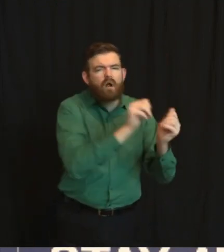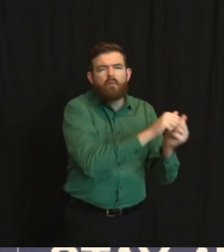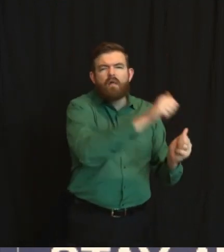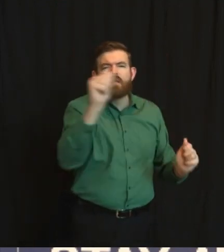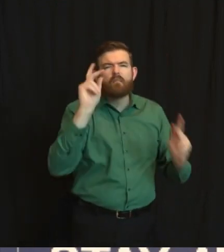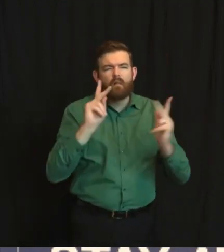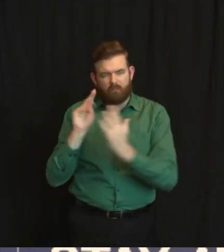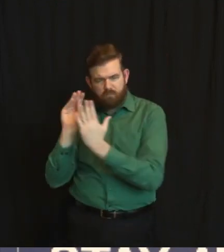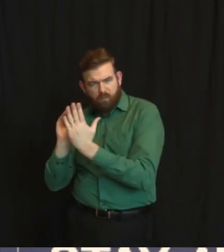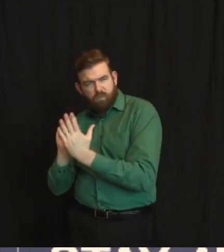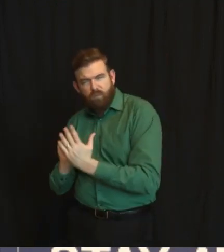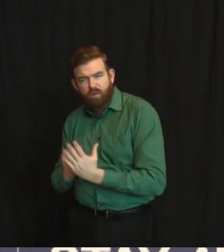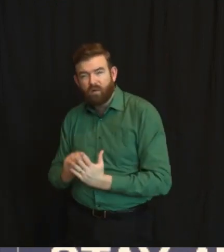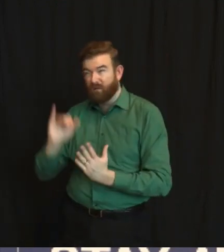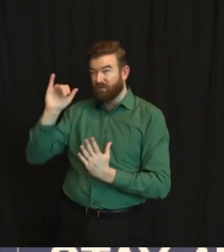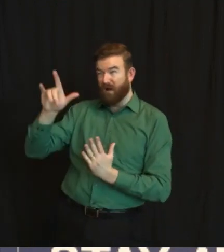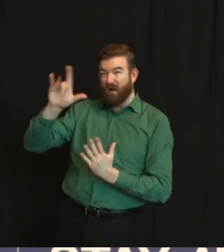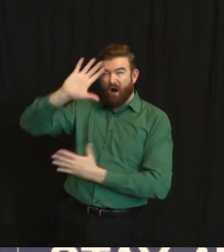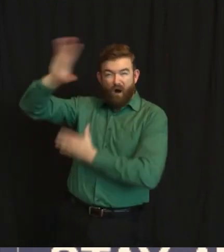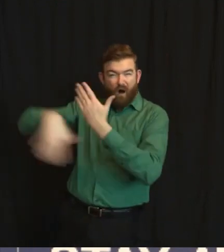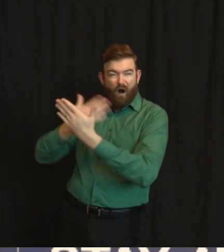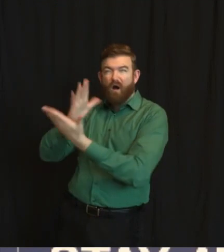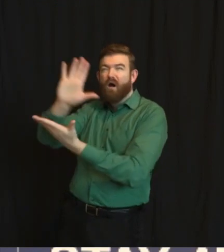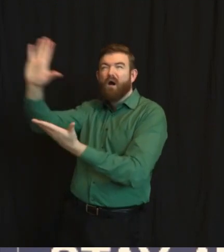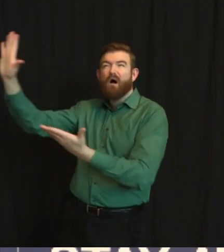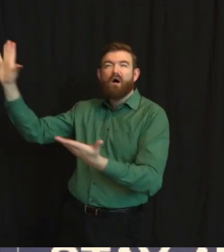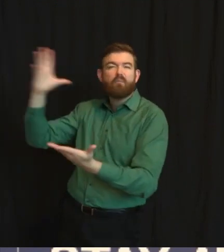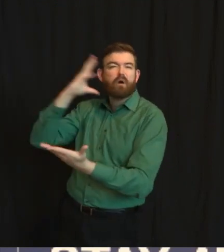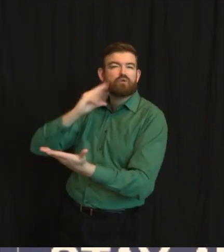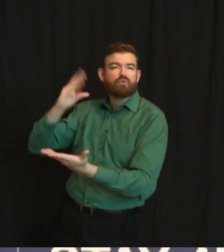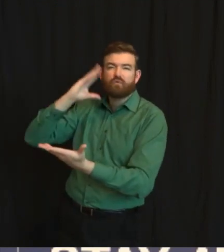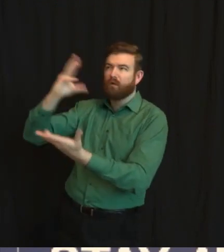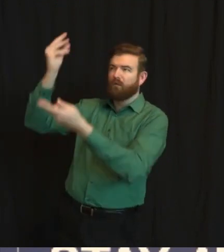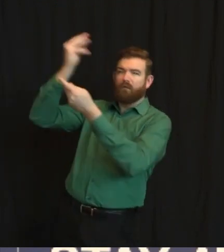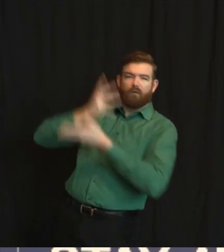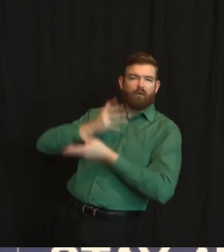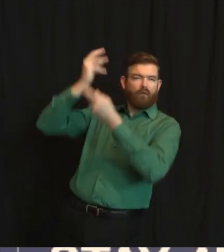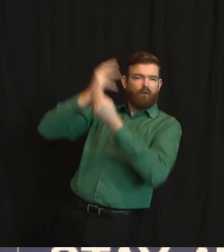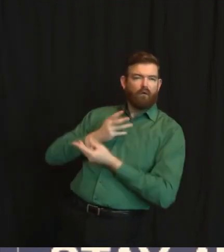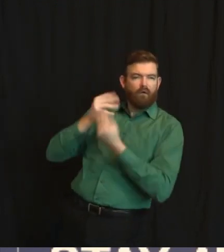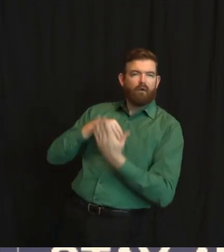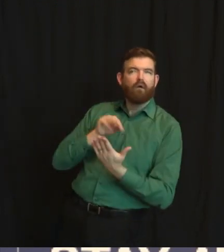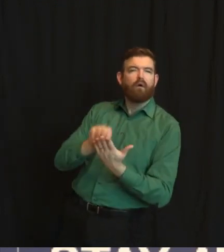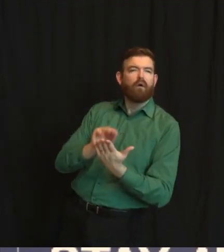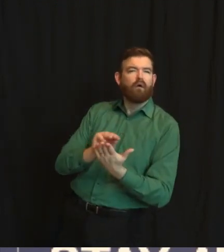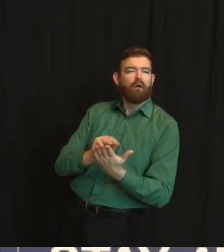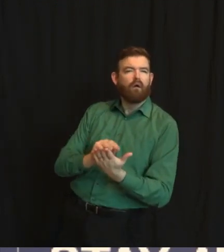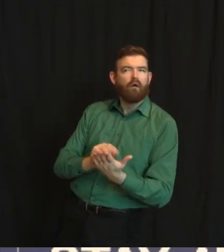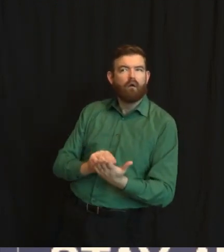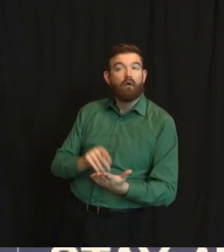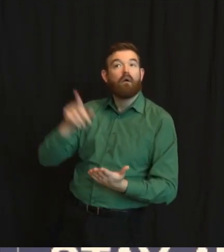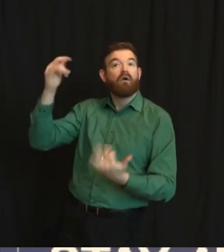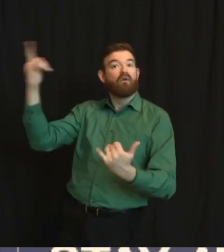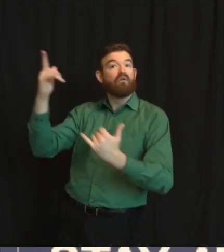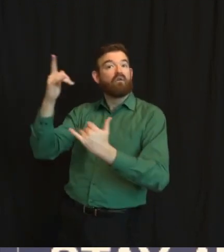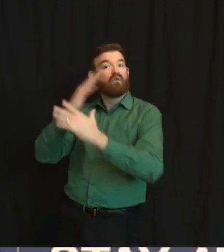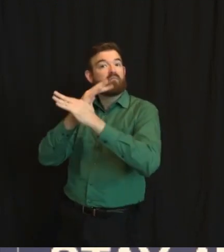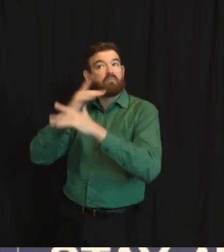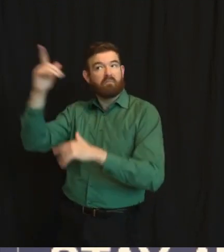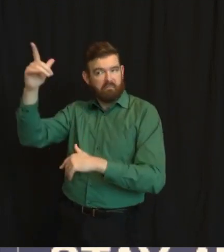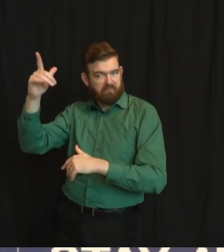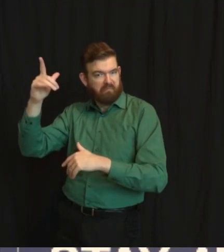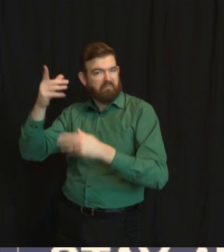inform our efforts as we look ahead to ease some of our social distancing restrictions in the state and increase our